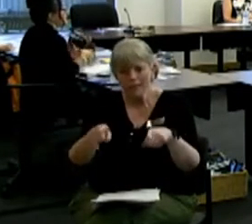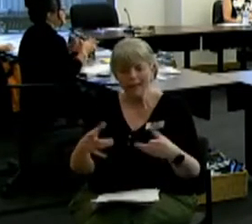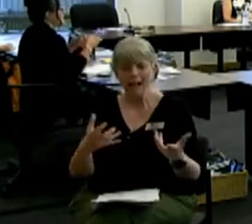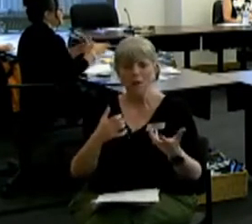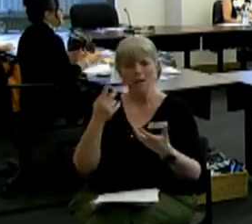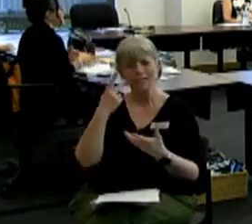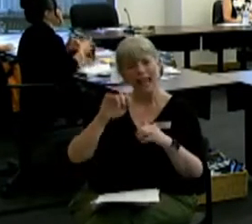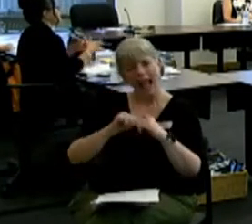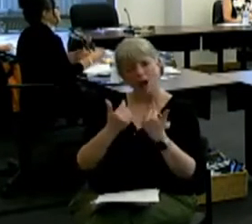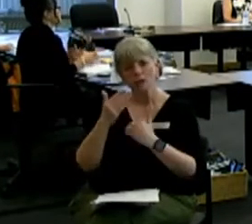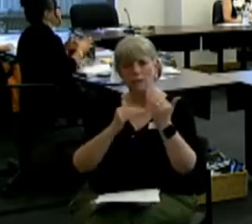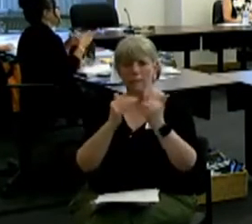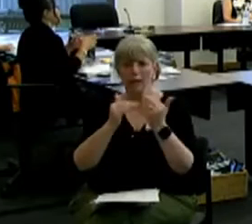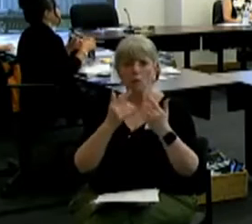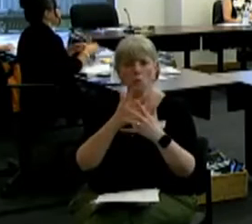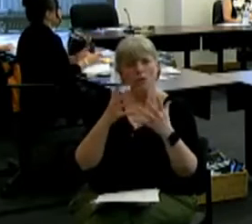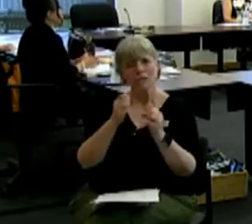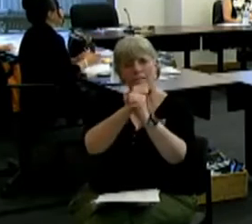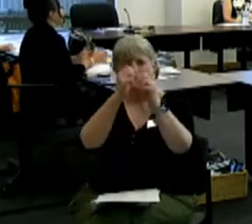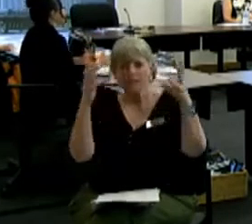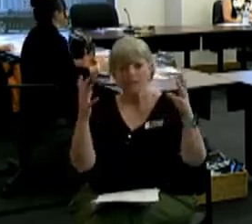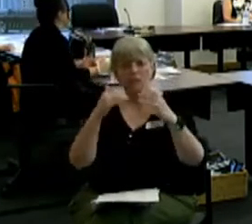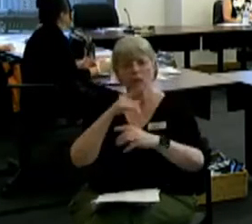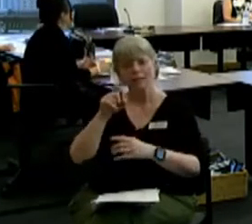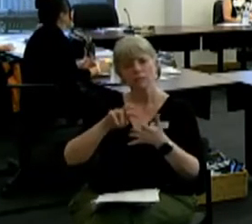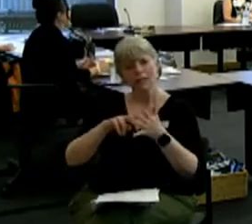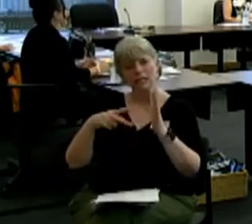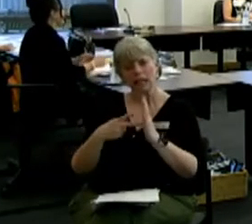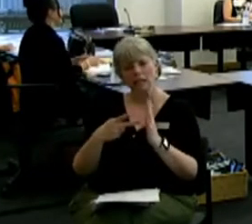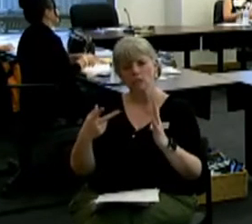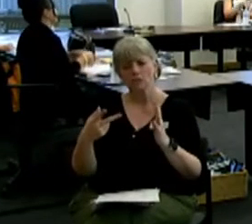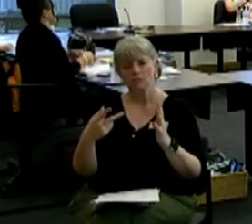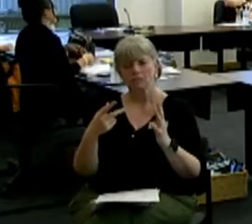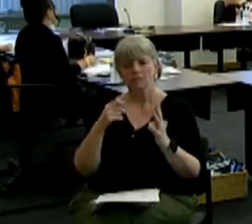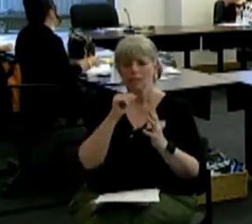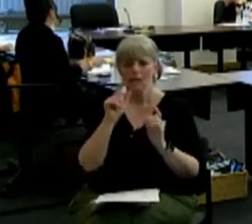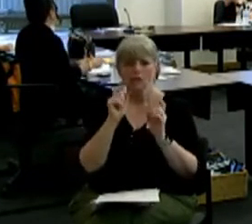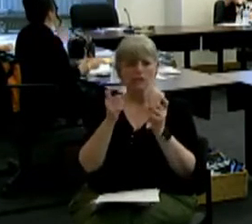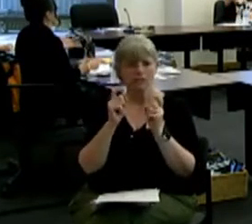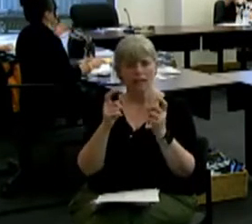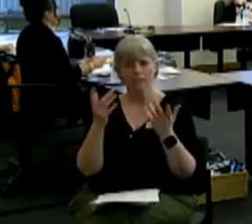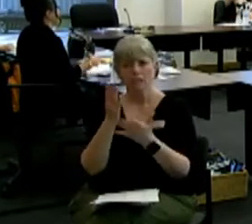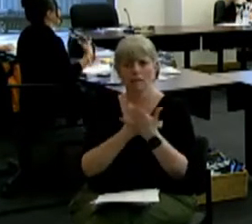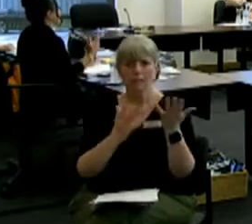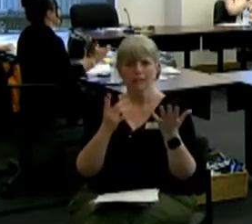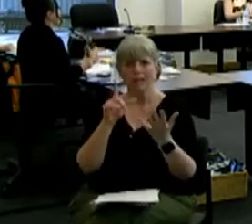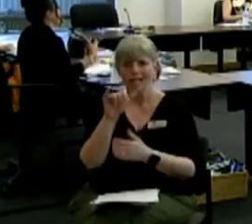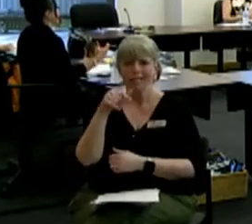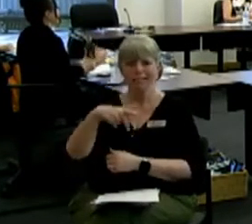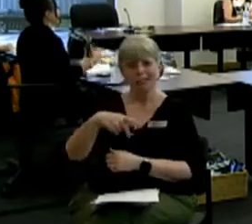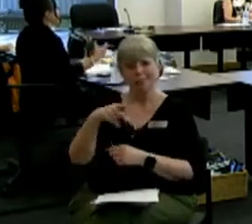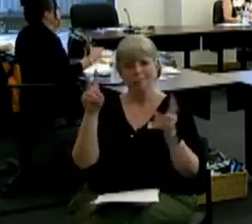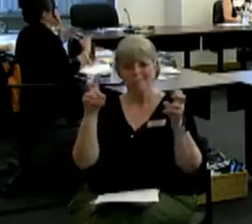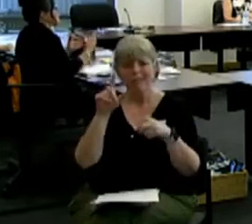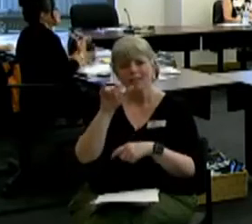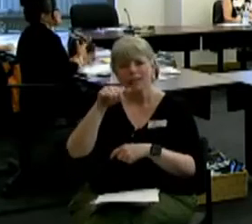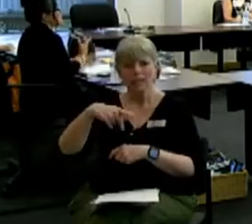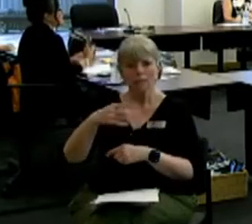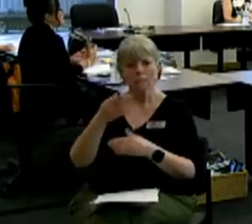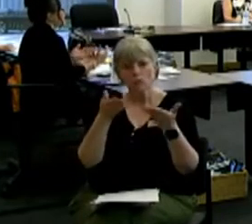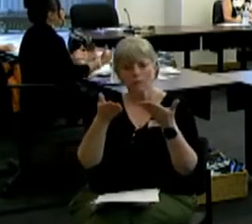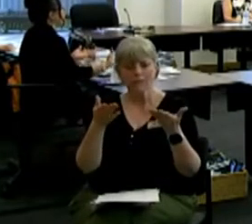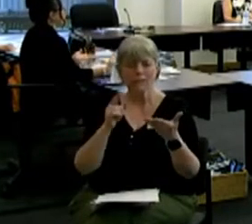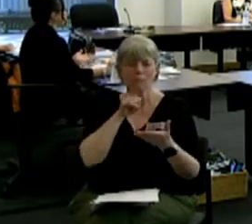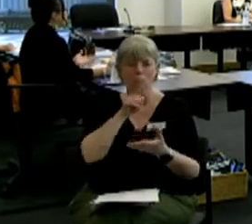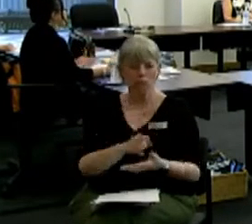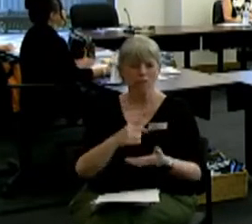to see. How is it being built? What's the vision? We have to be intentional and not just give something a bunch of lip service and say, this is what, you know, let's